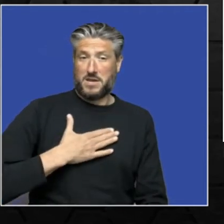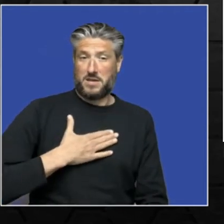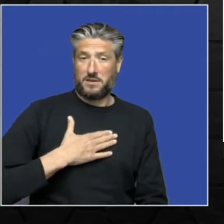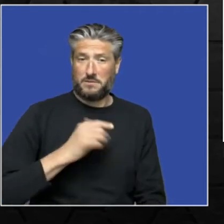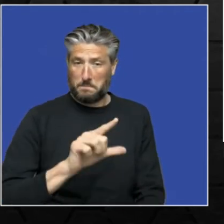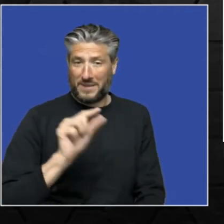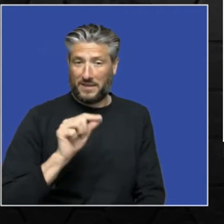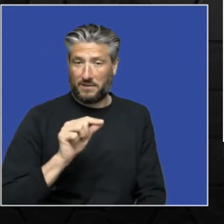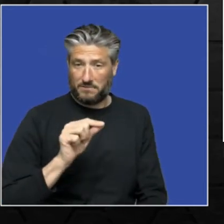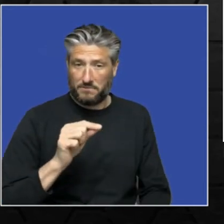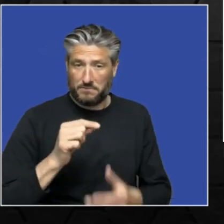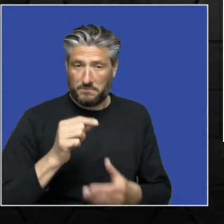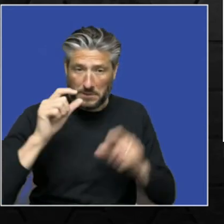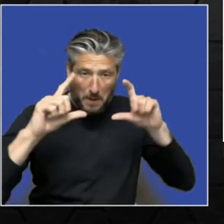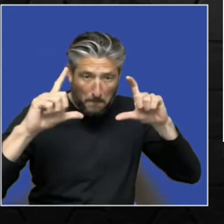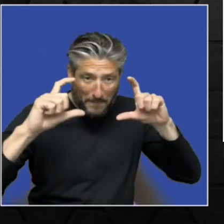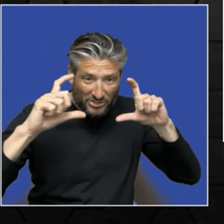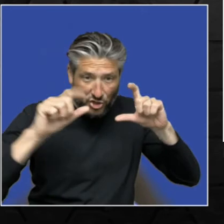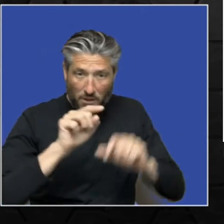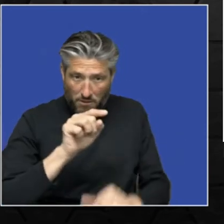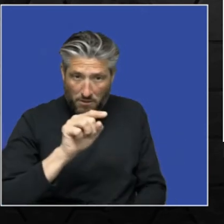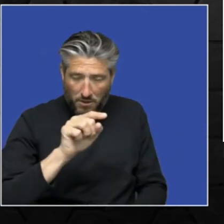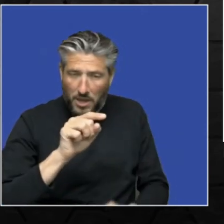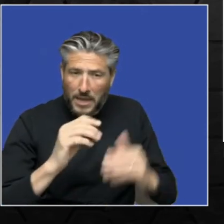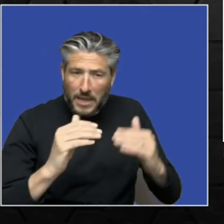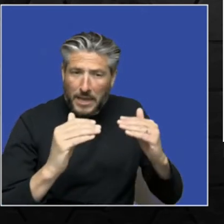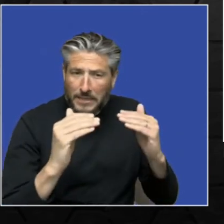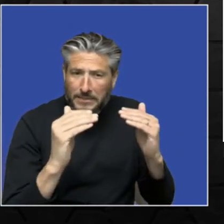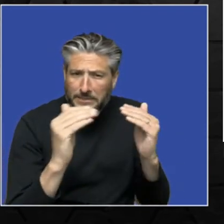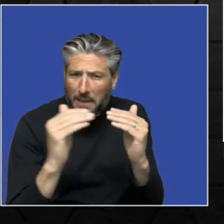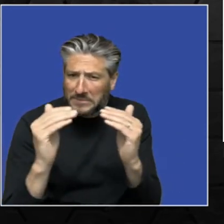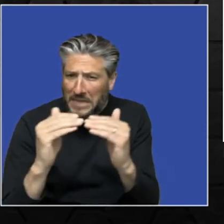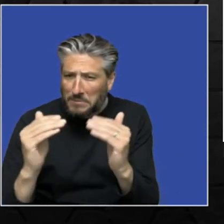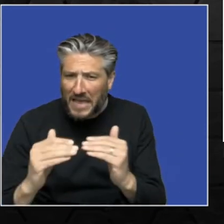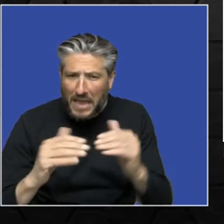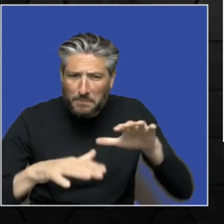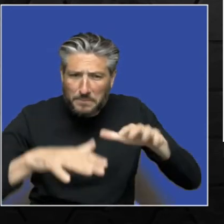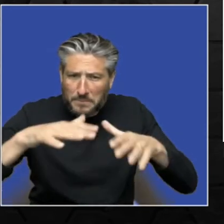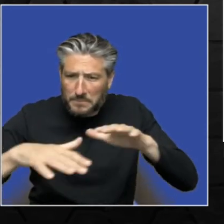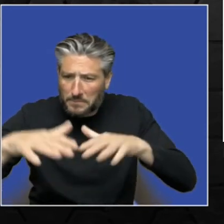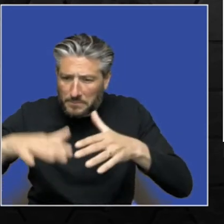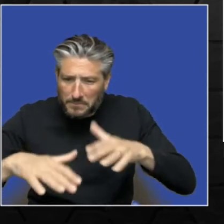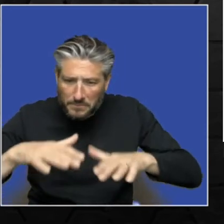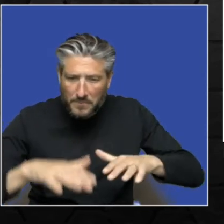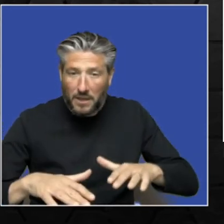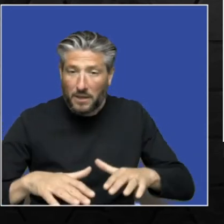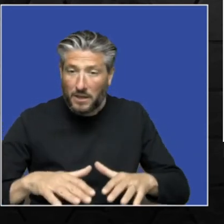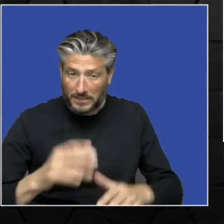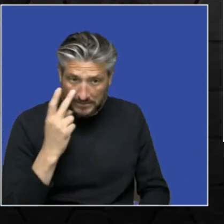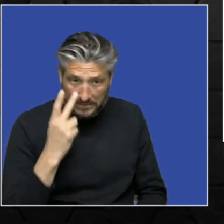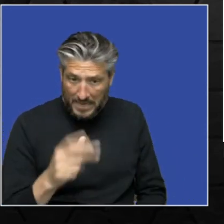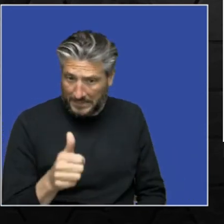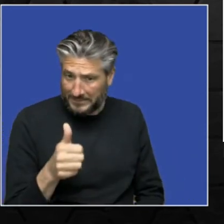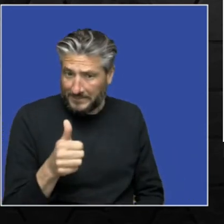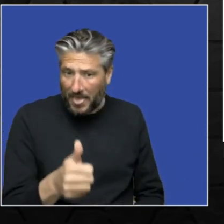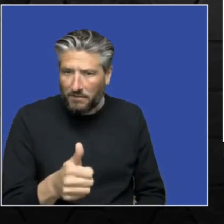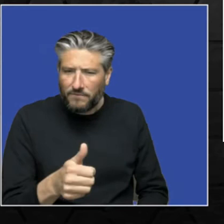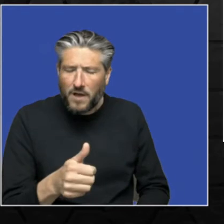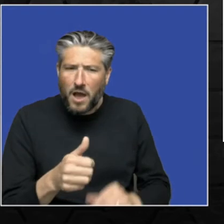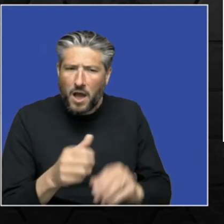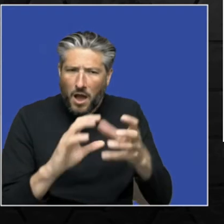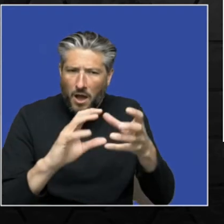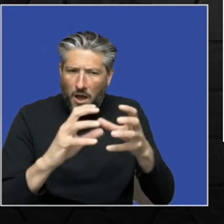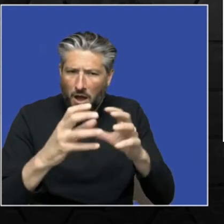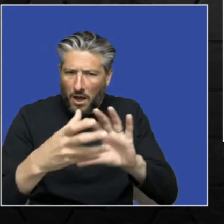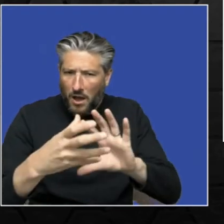how similar it is to all of the other things, you can see that it is trying to morph them into possible shape of